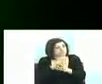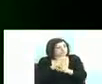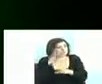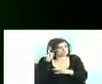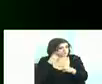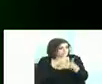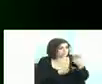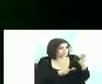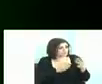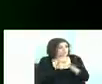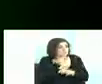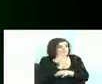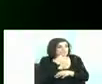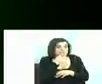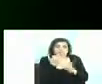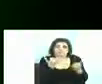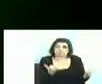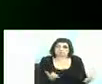Spirit says today.